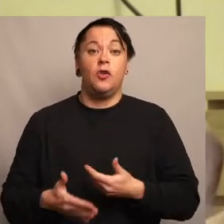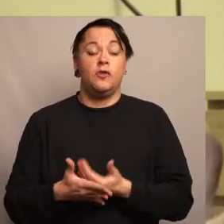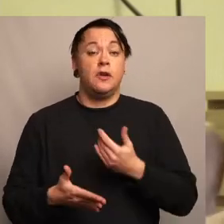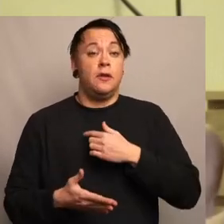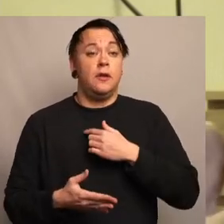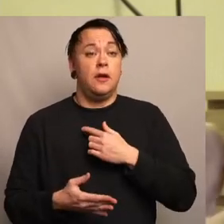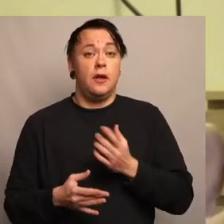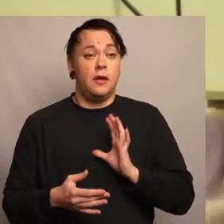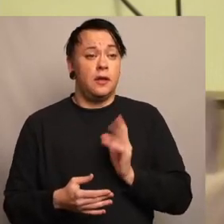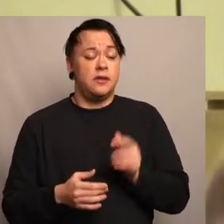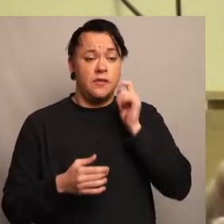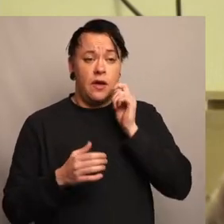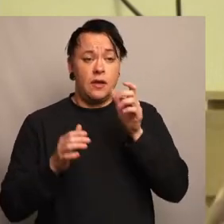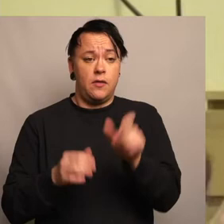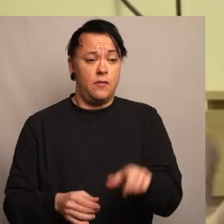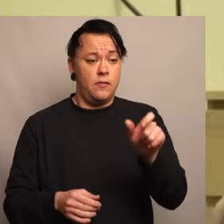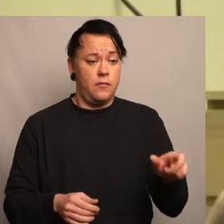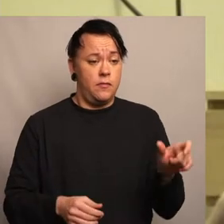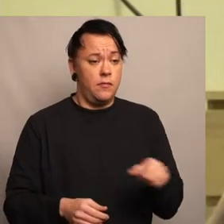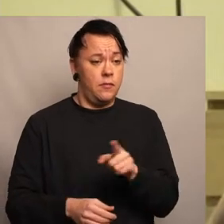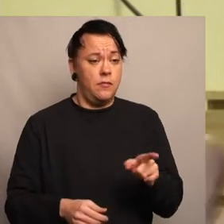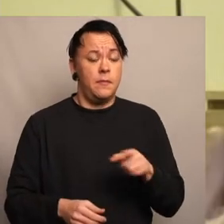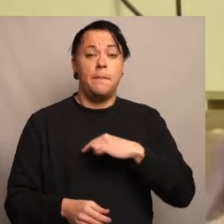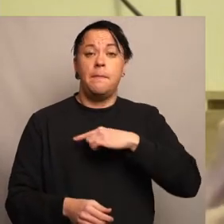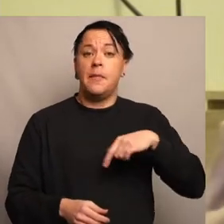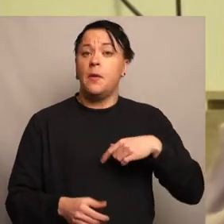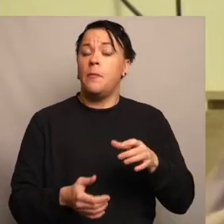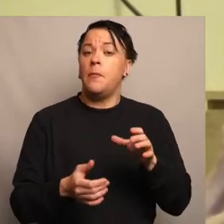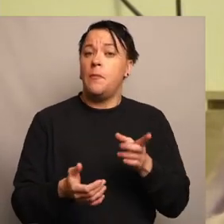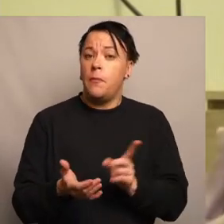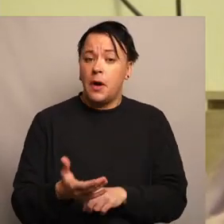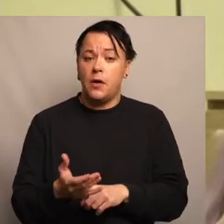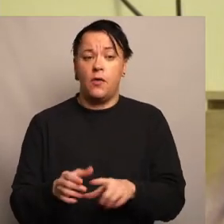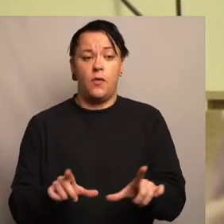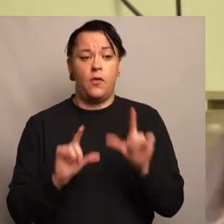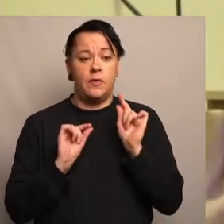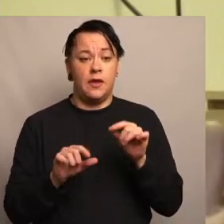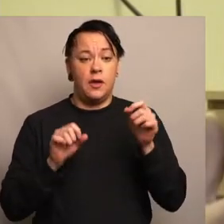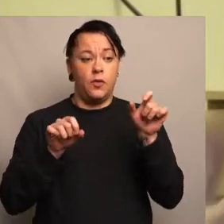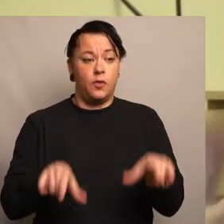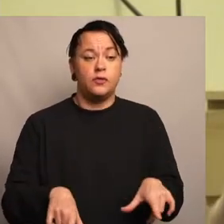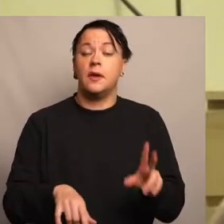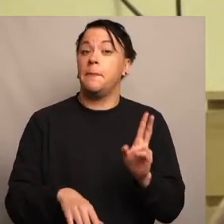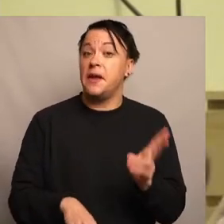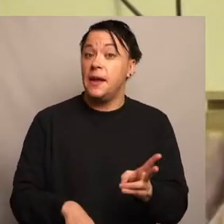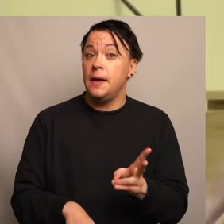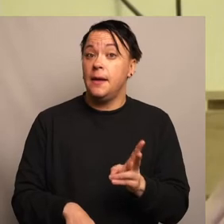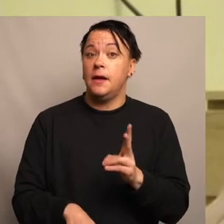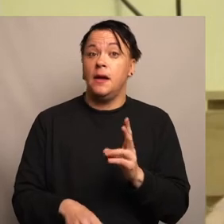the kind of violence of the gender binary, right? That we exist as male or female